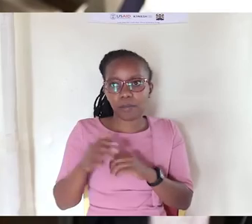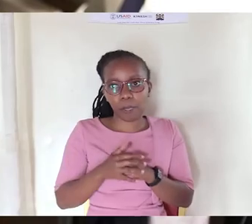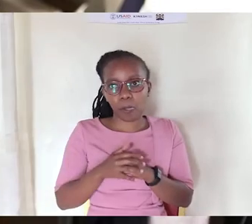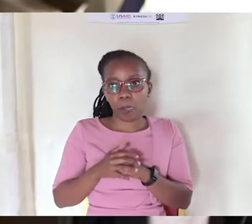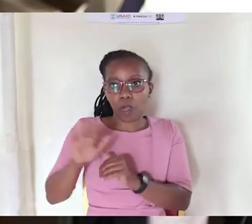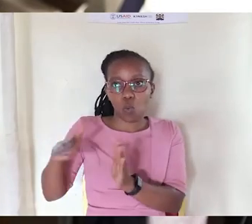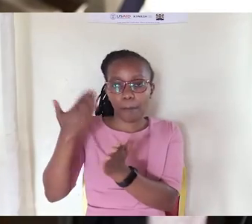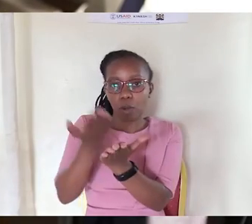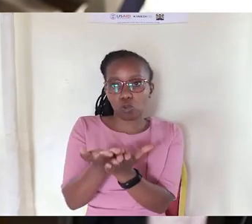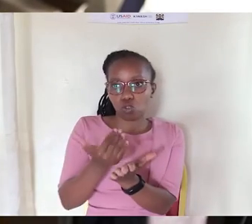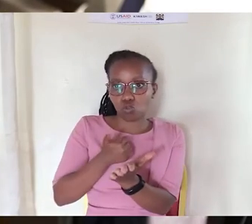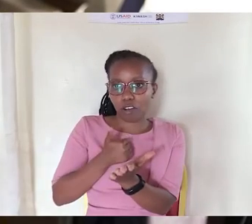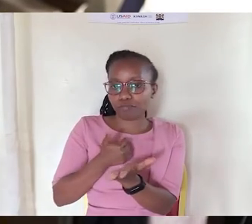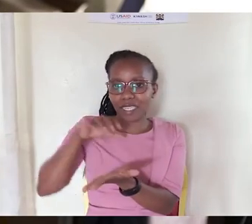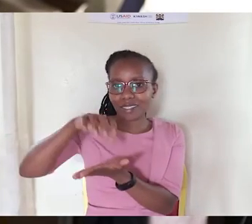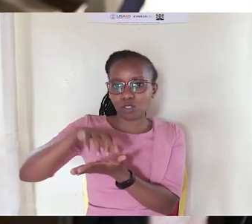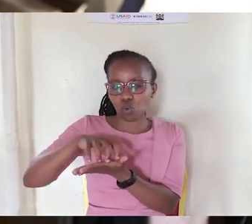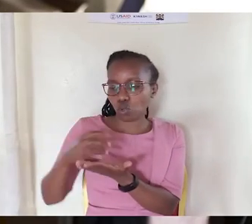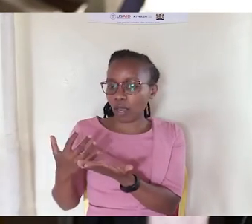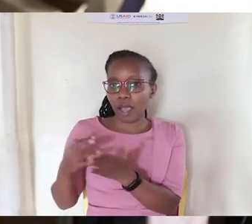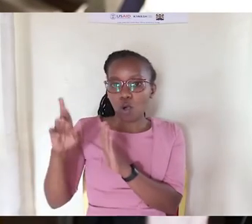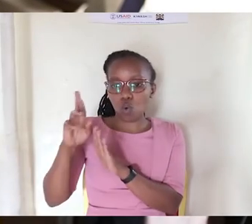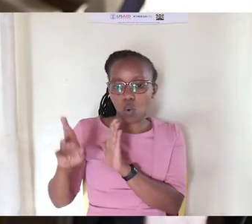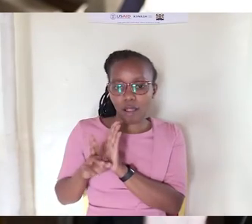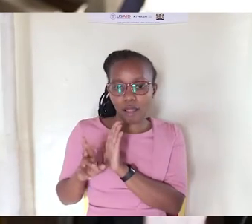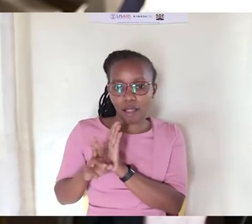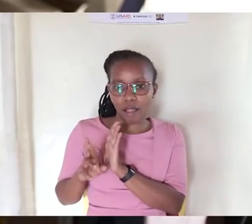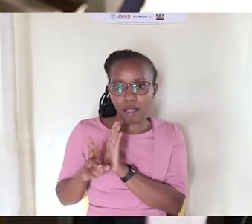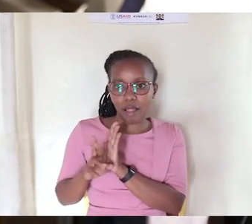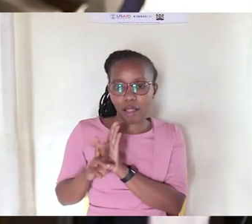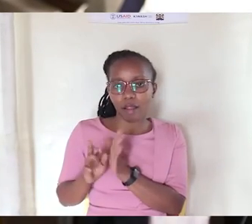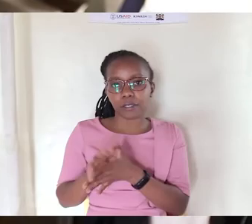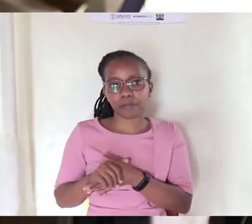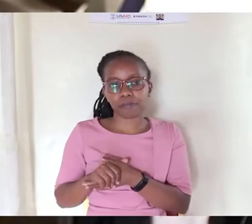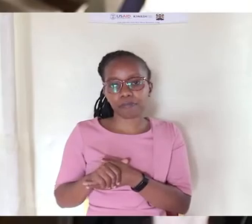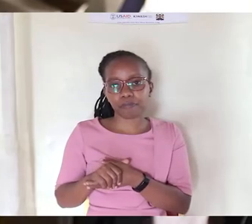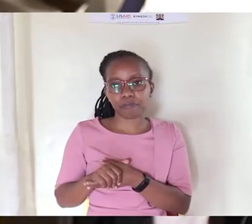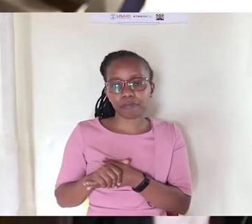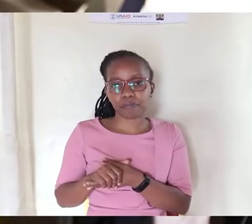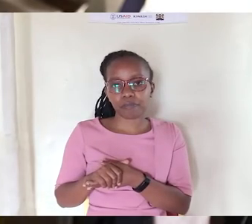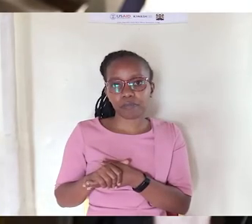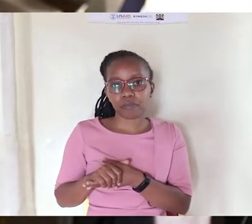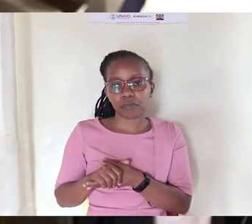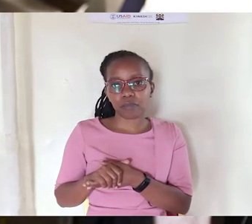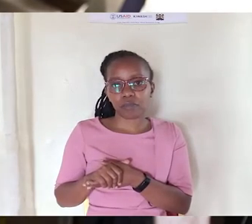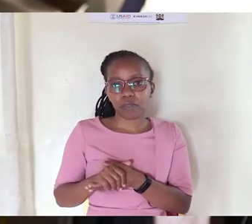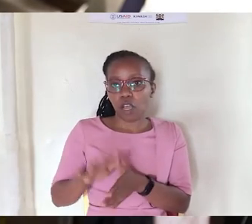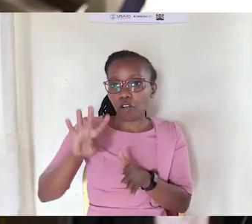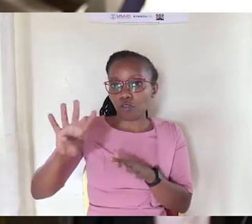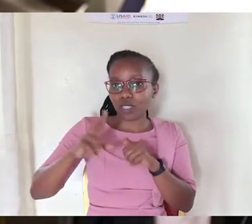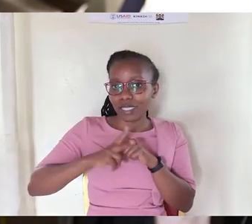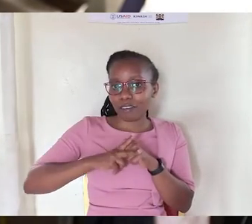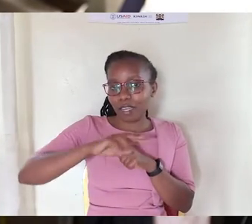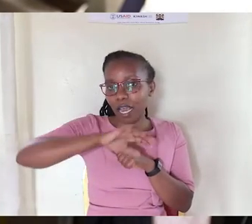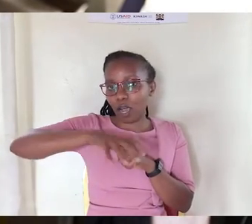able to set up a situation room. And this for us is how the situation room we propose it's going to work. 47